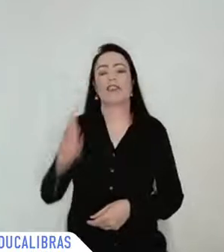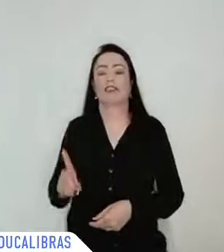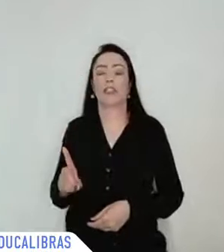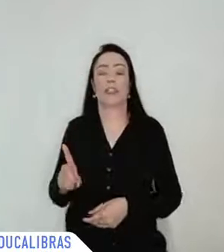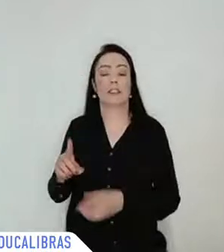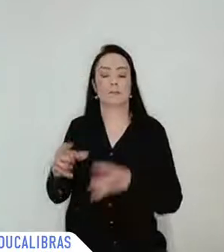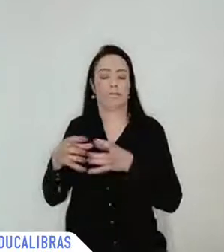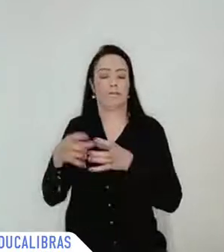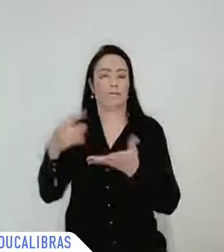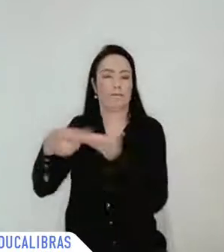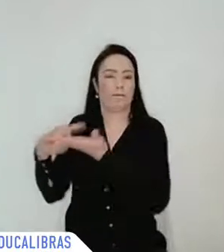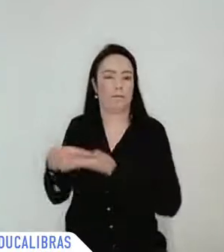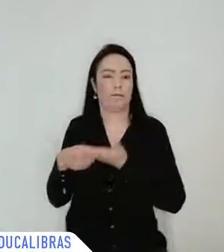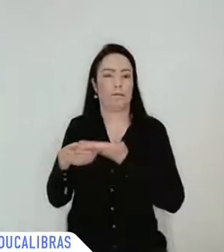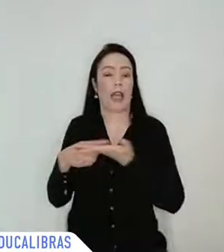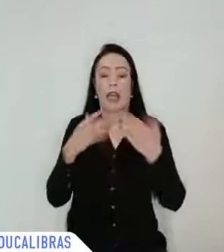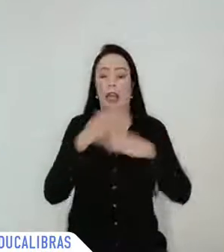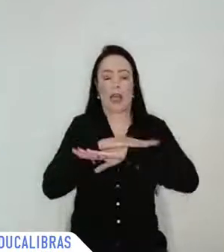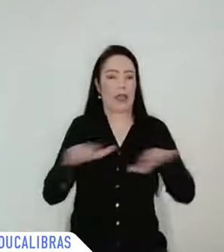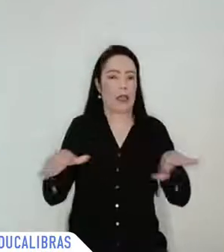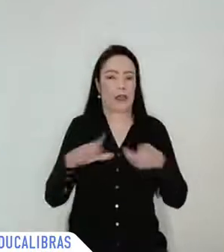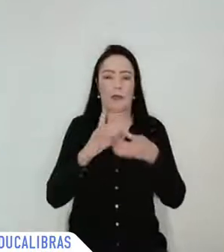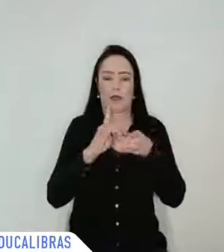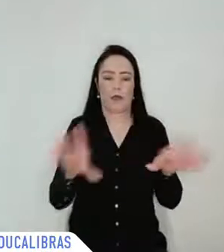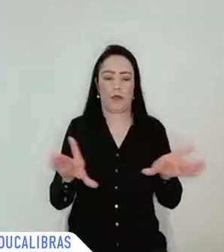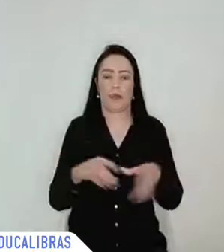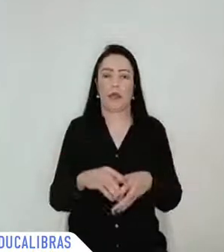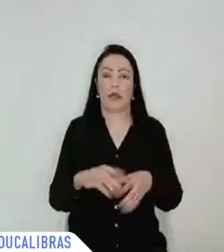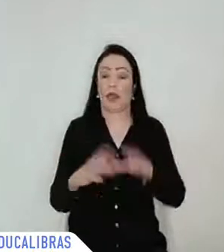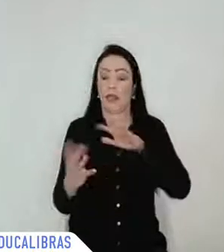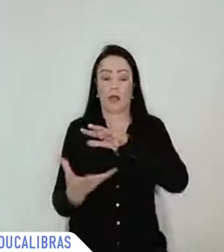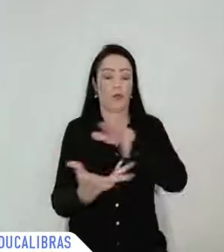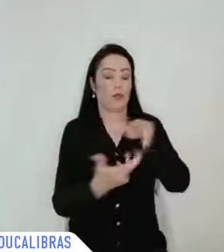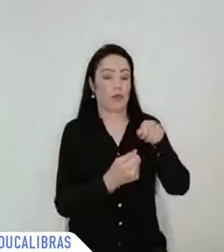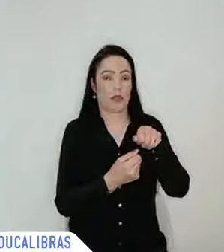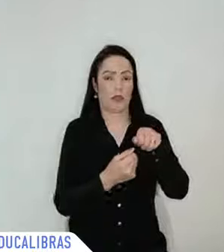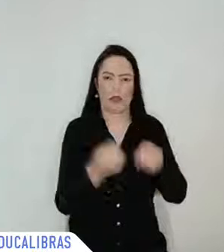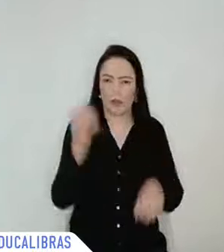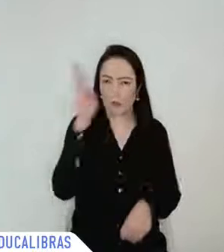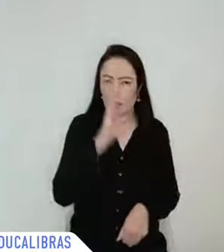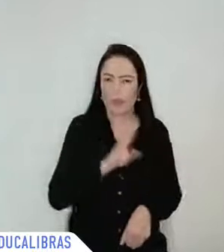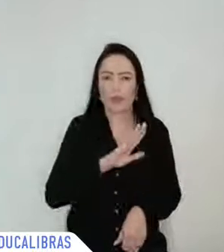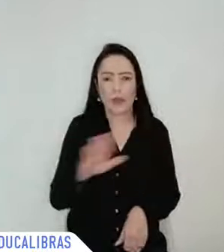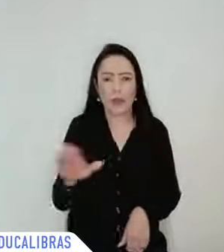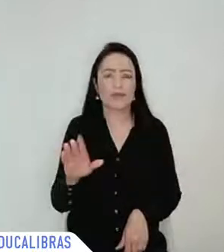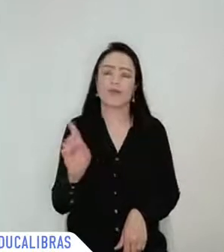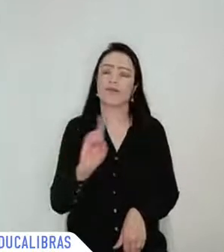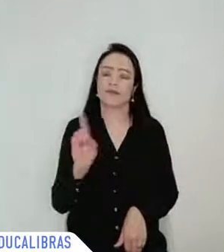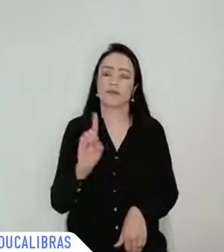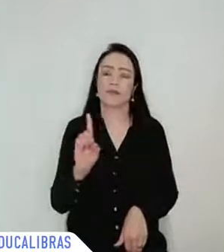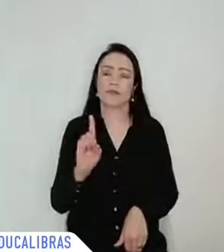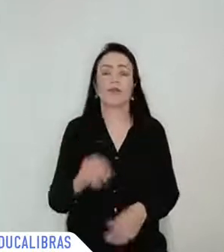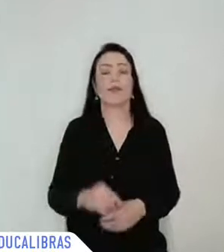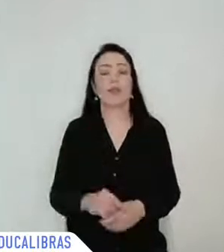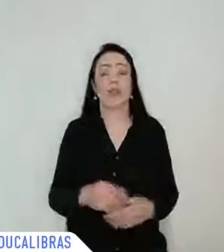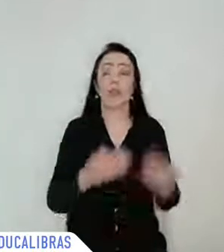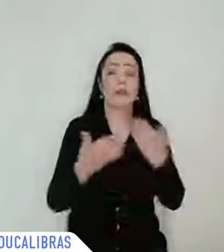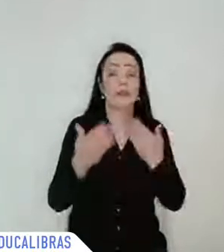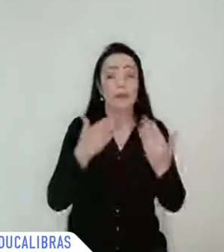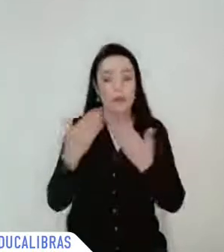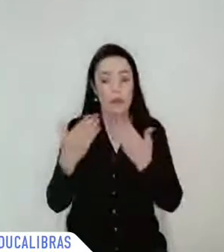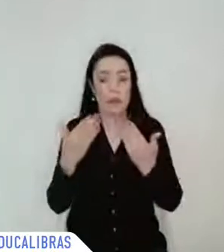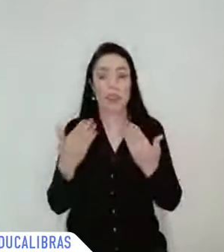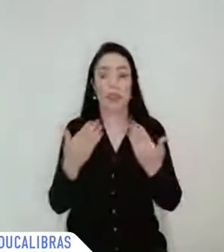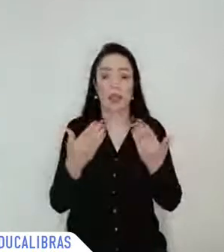the extreme right is going to respond with the end of democracy. And it happens in the world, not only in Brazil.